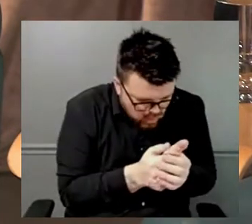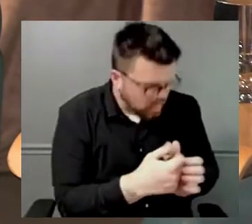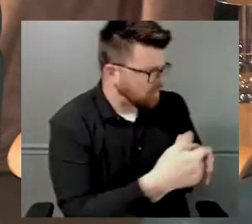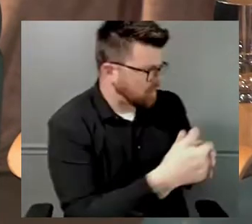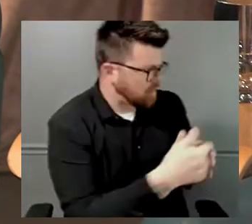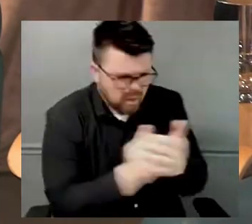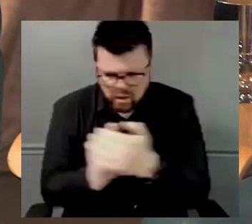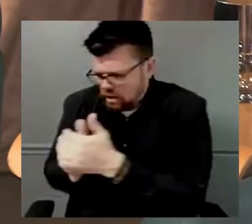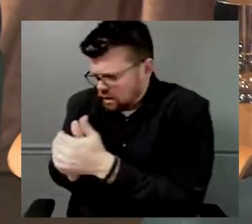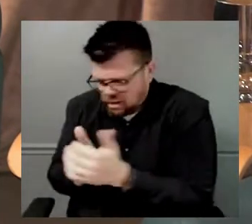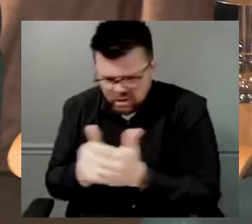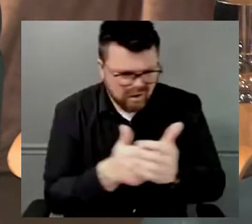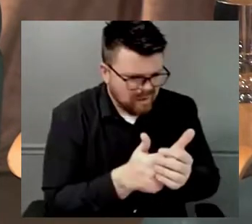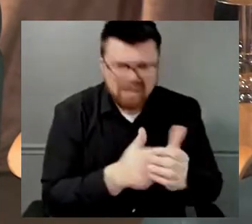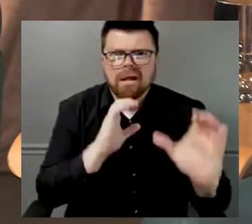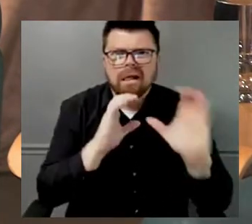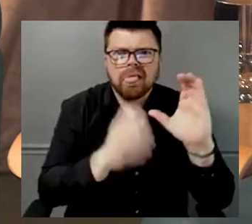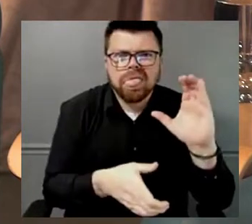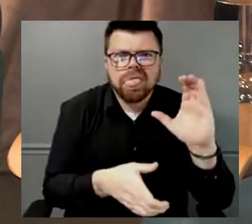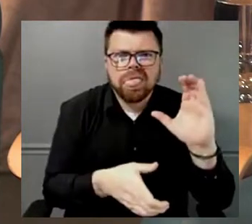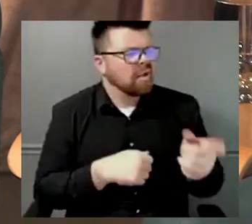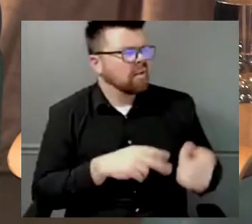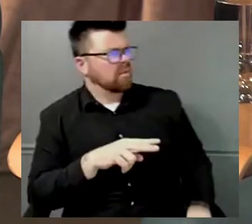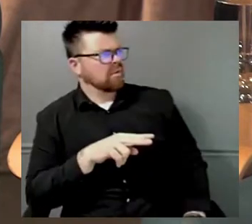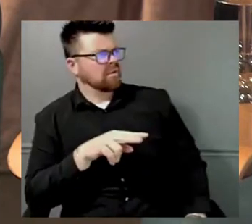communicating, that's distressing to me.